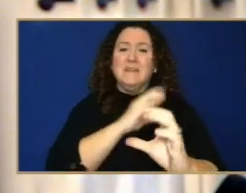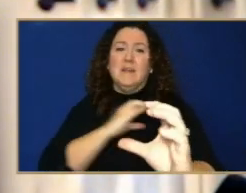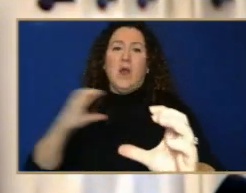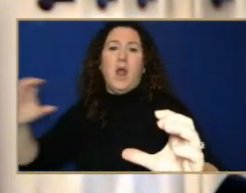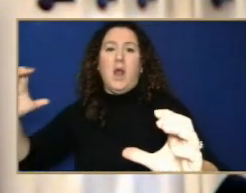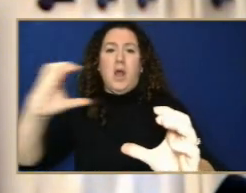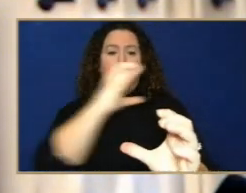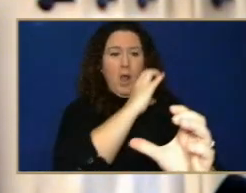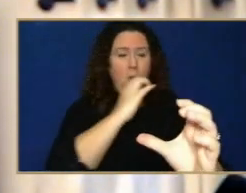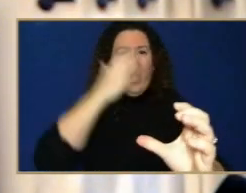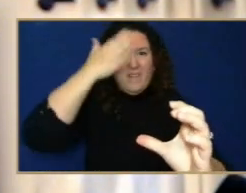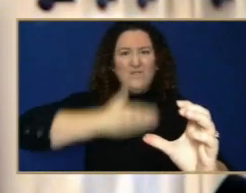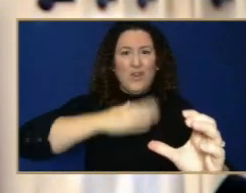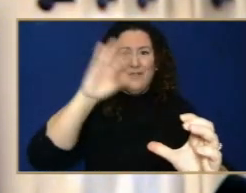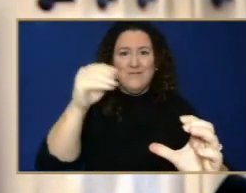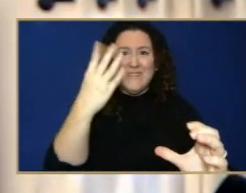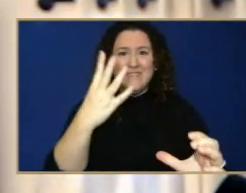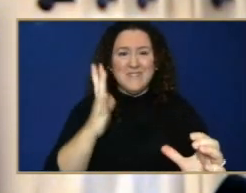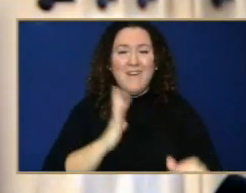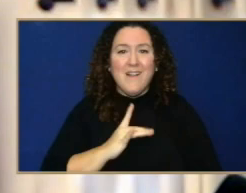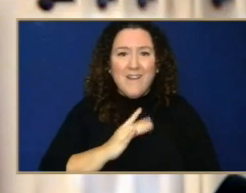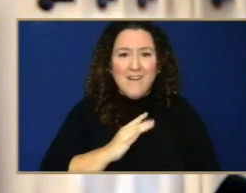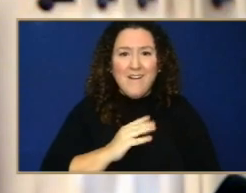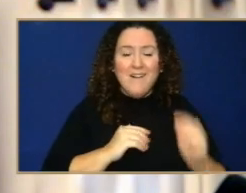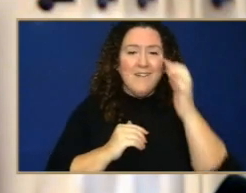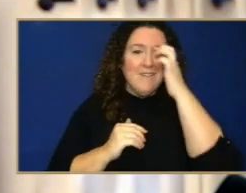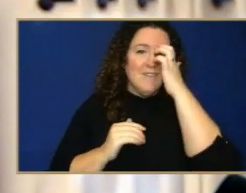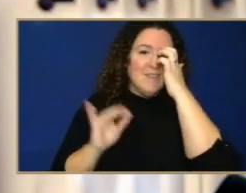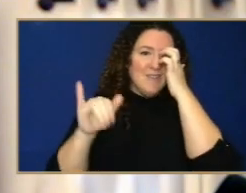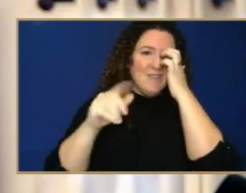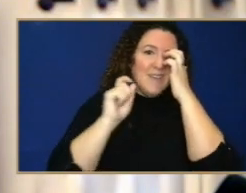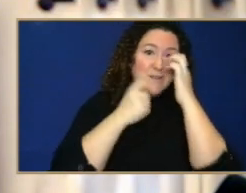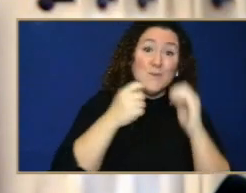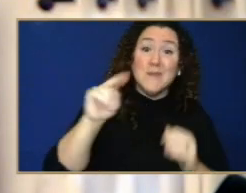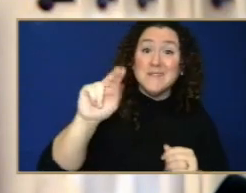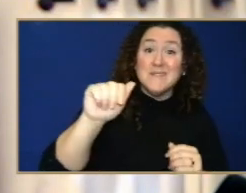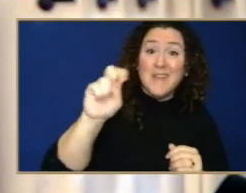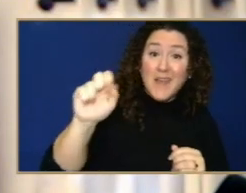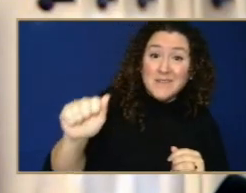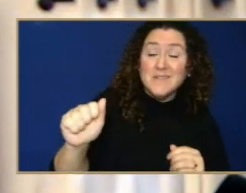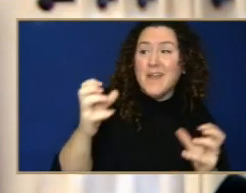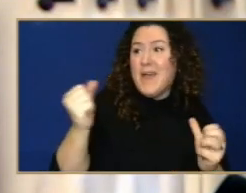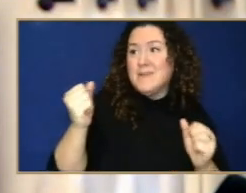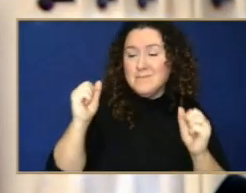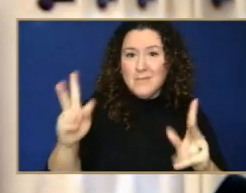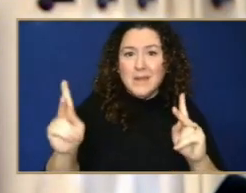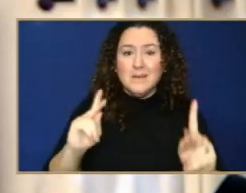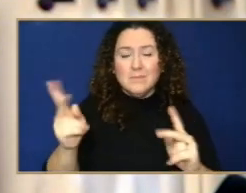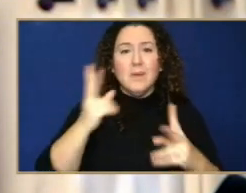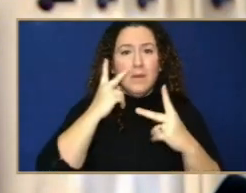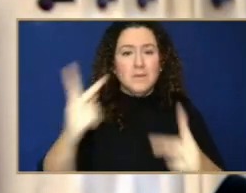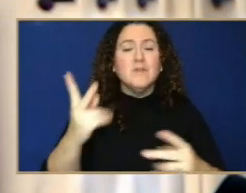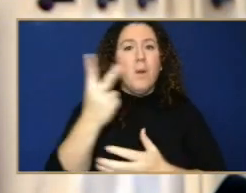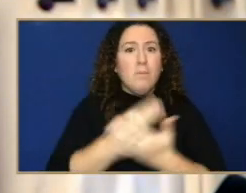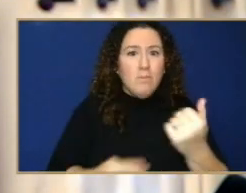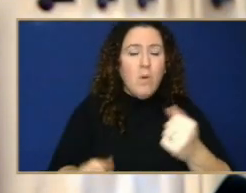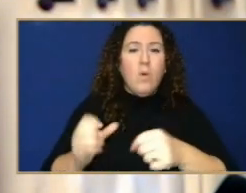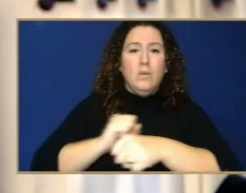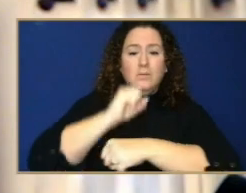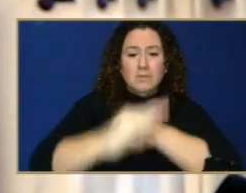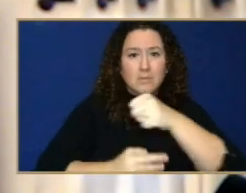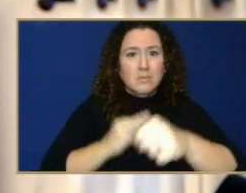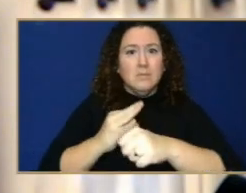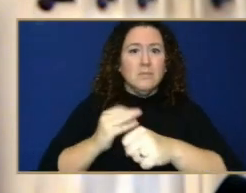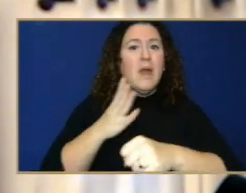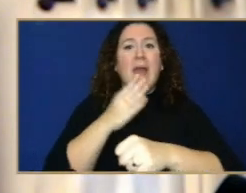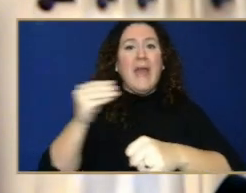many millions of people on Earth witnessed the transits of Venus and Jupiter, Venus and Mercury in the last decade, where you saw a little dot which